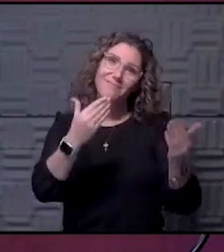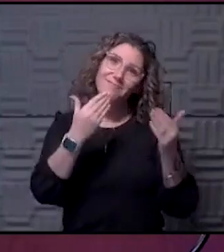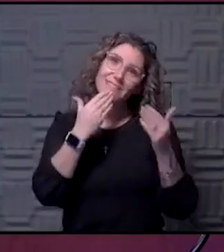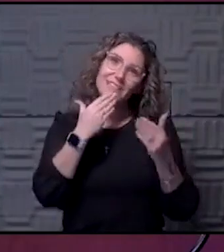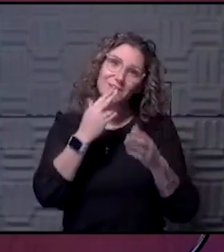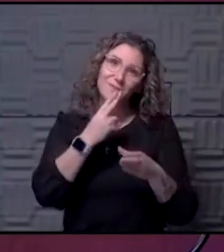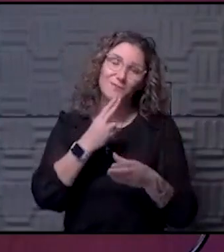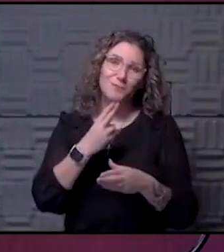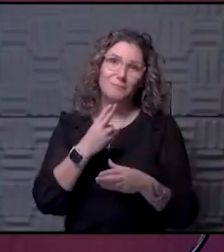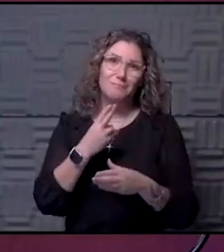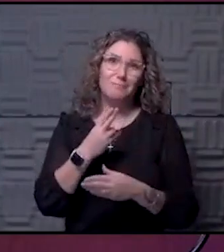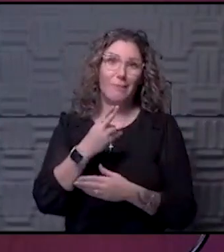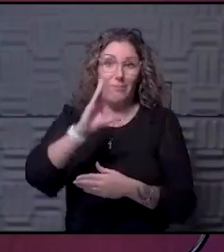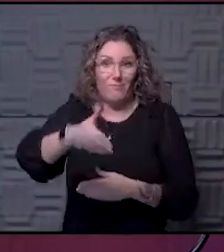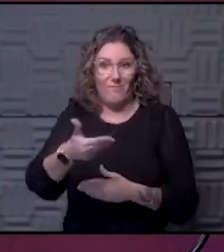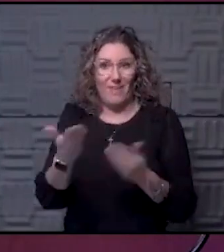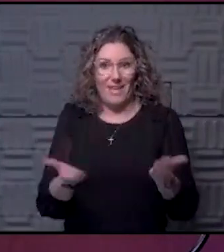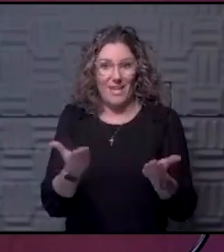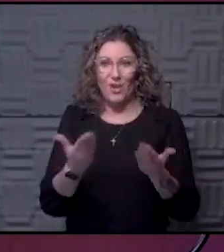here.